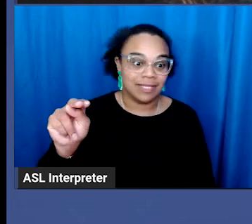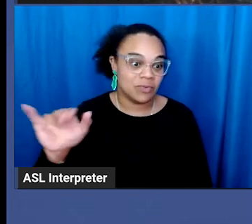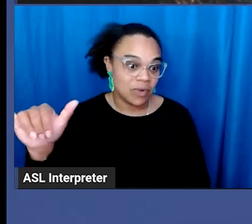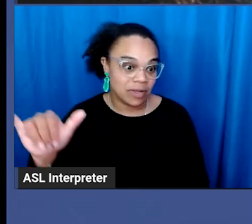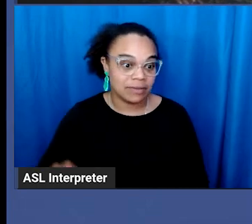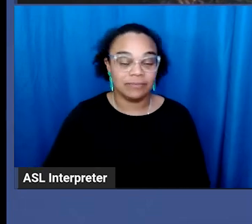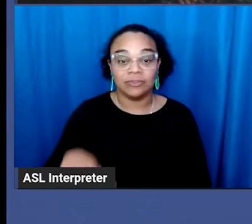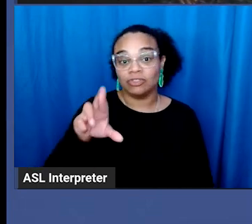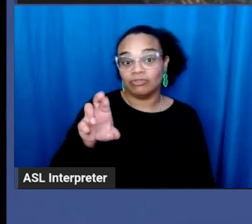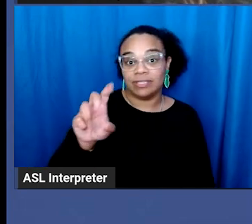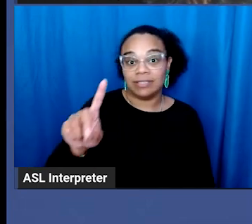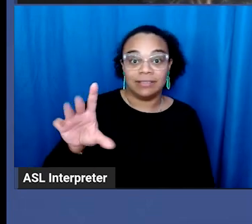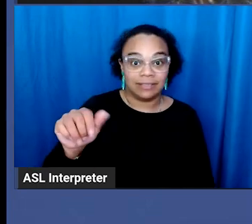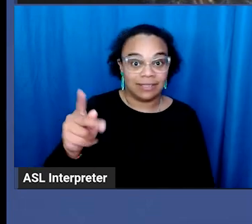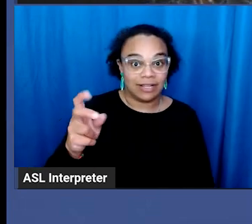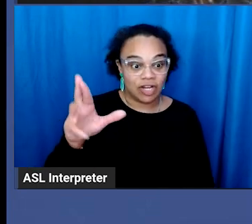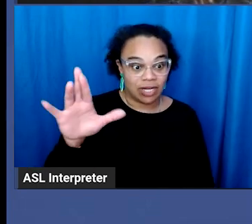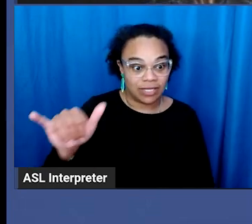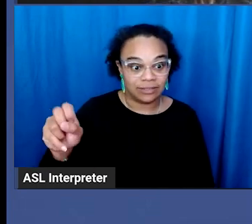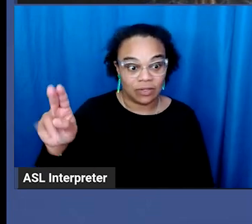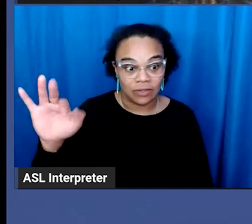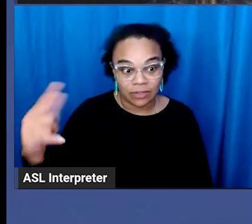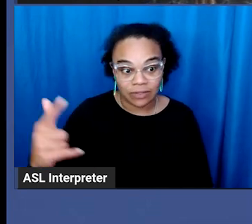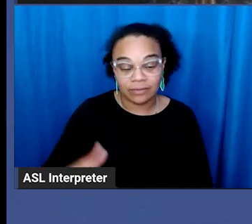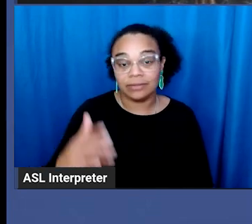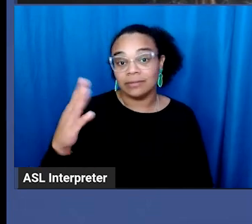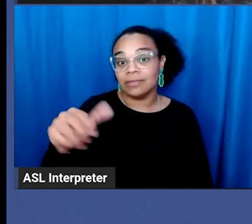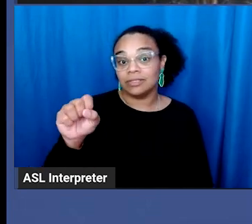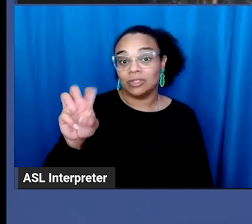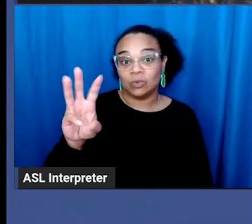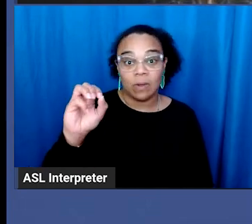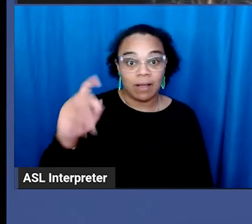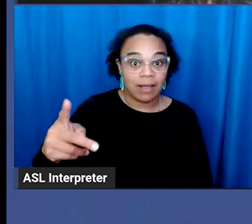Red Canary Song, SWAT Brooklyn,